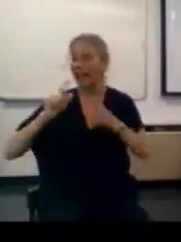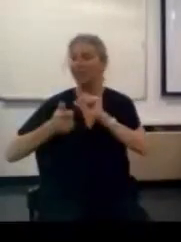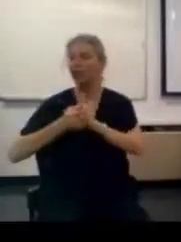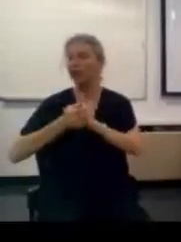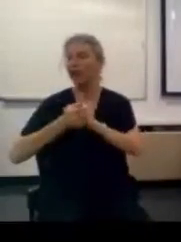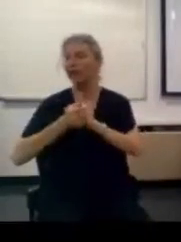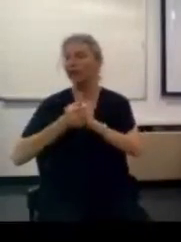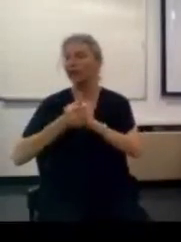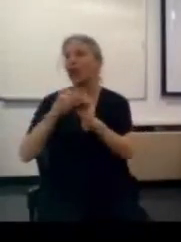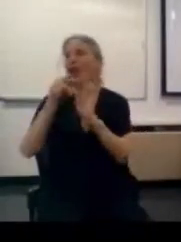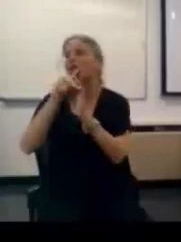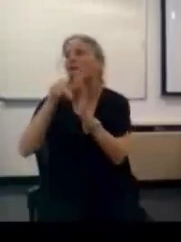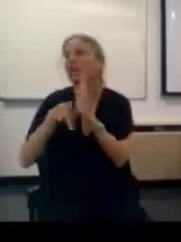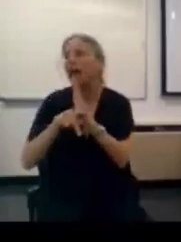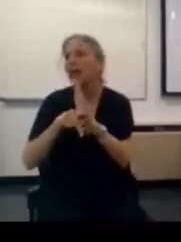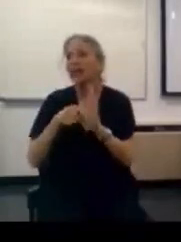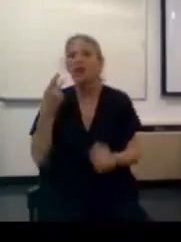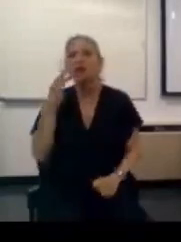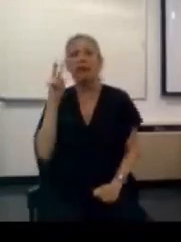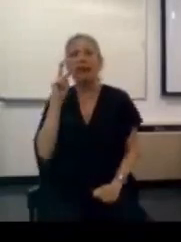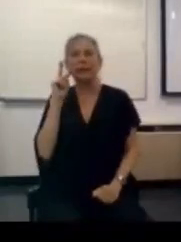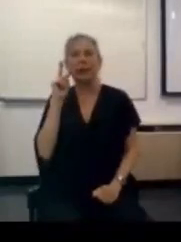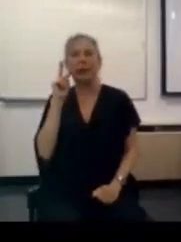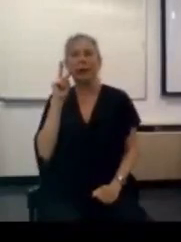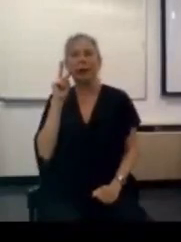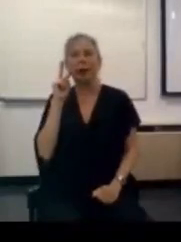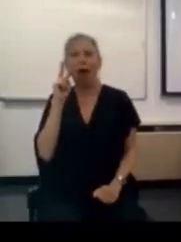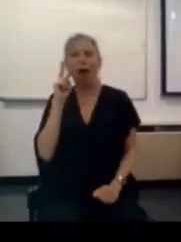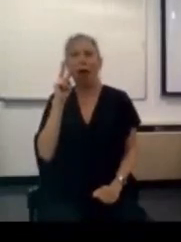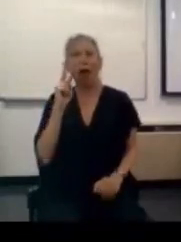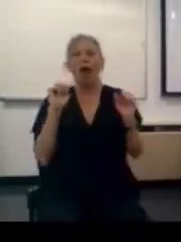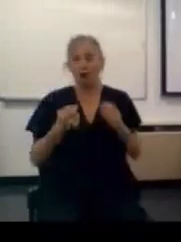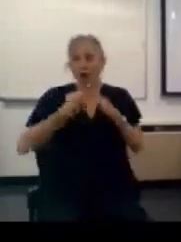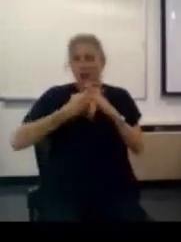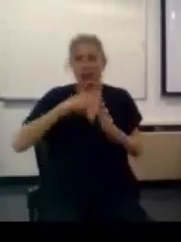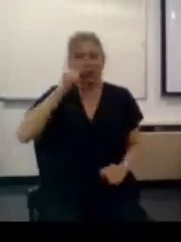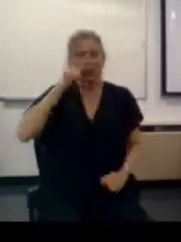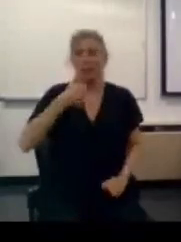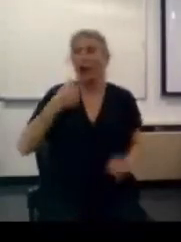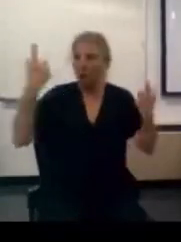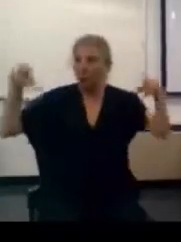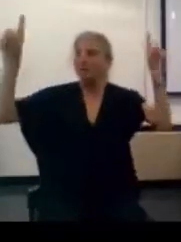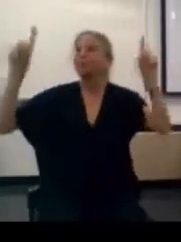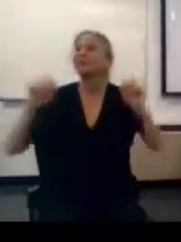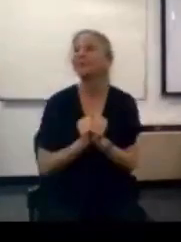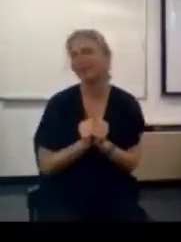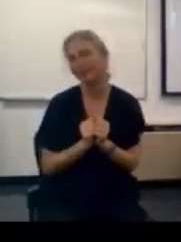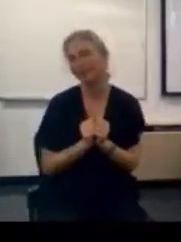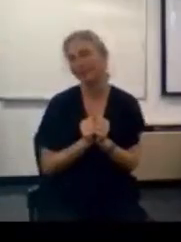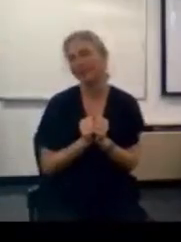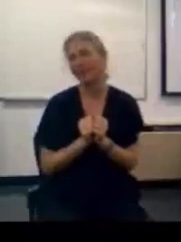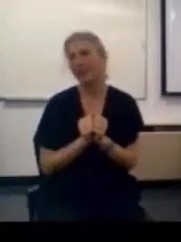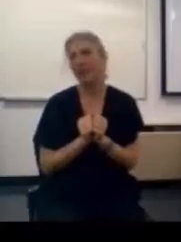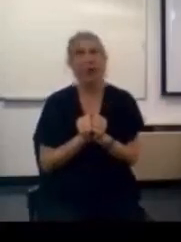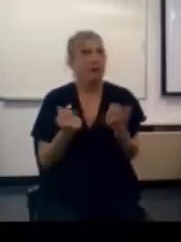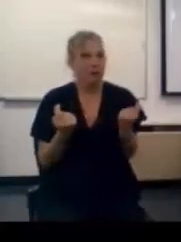Drug Administration just changed those guidelines the day before yesterday. You could start